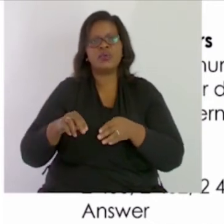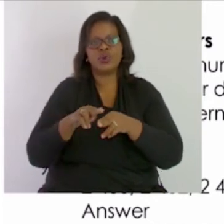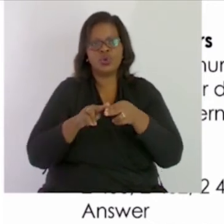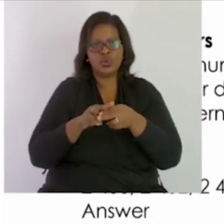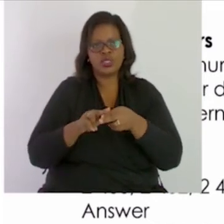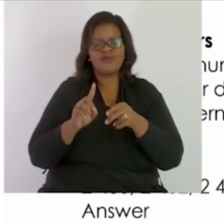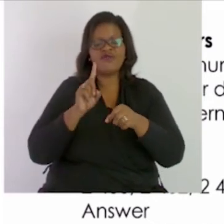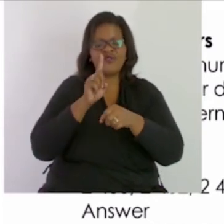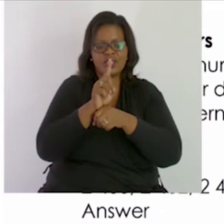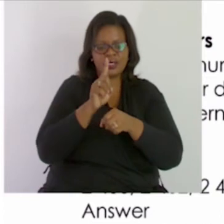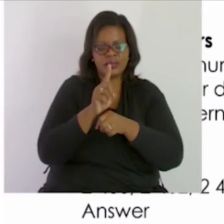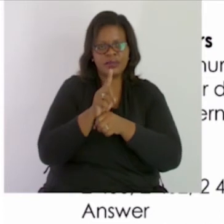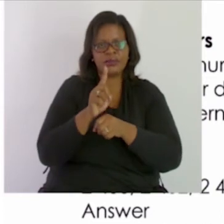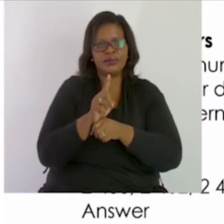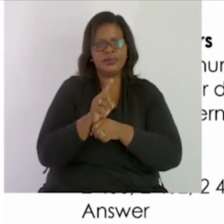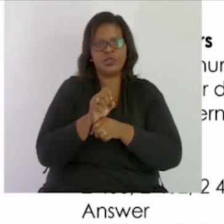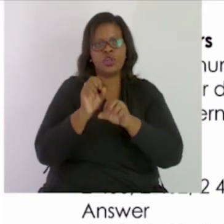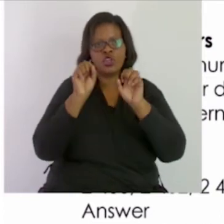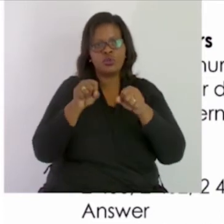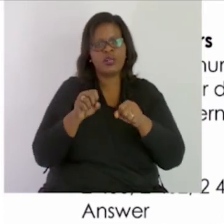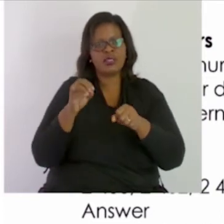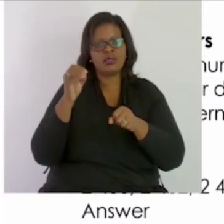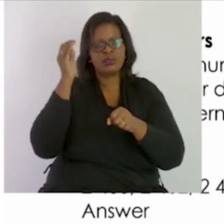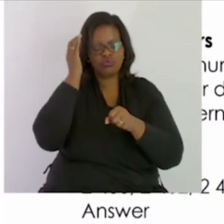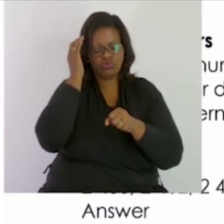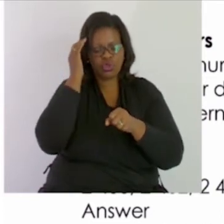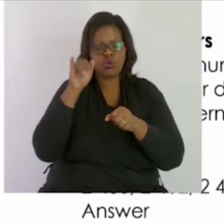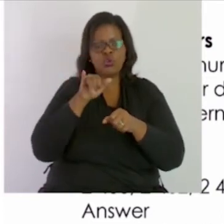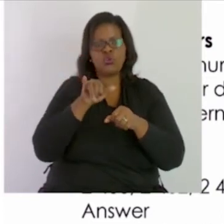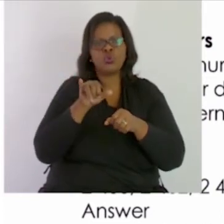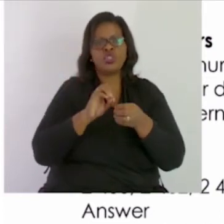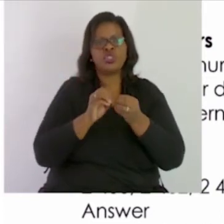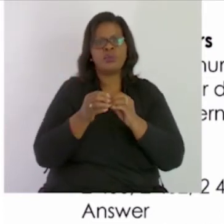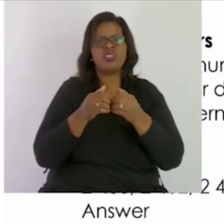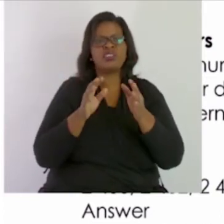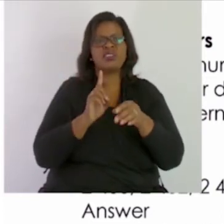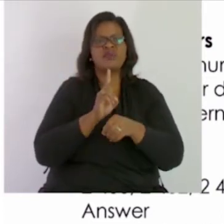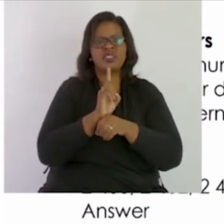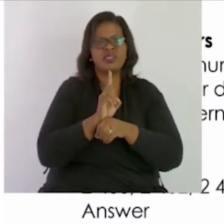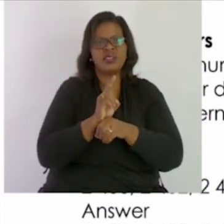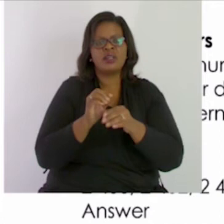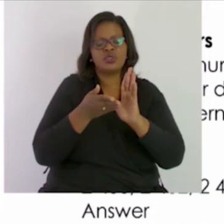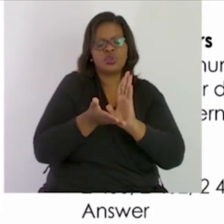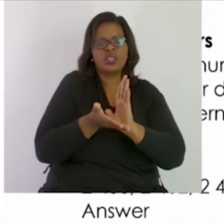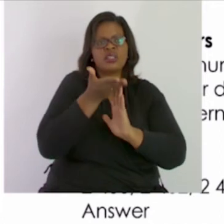supposed to start the pattern first and see whether it is increasing or